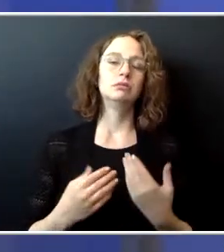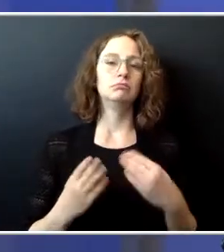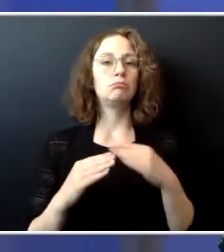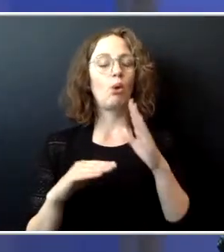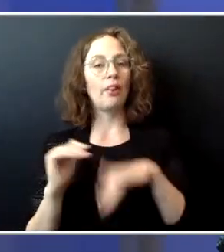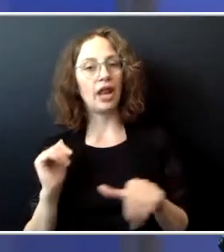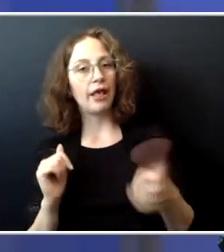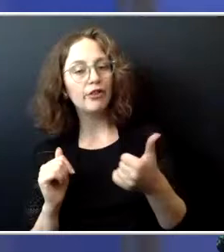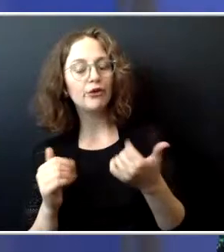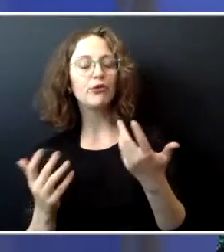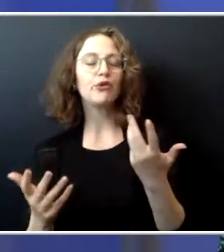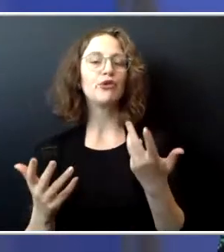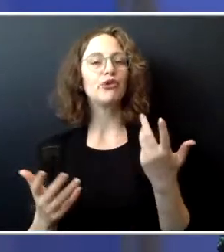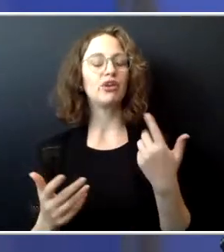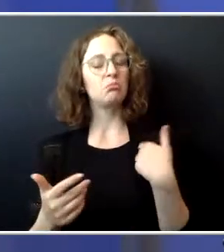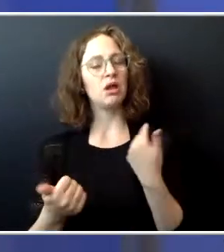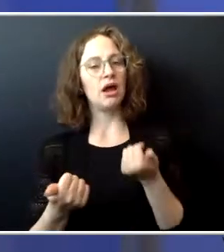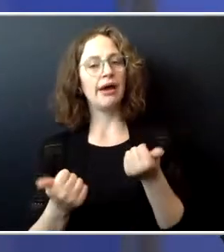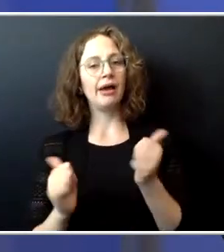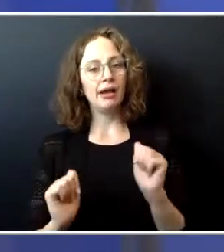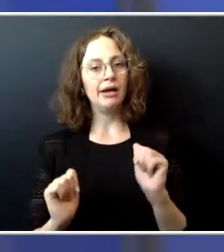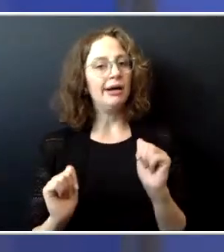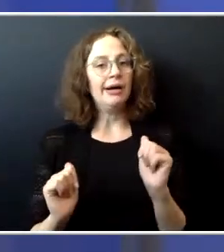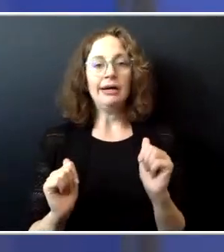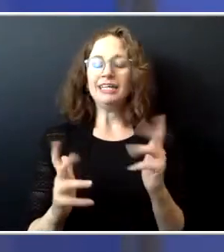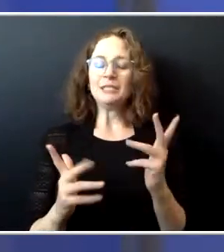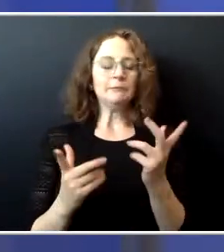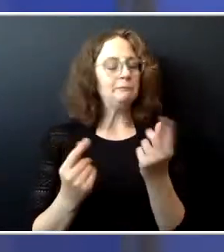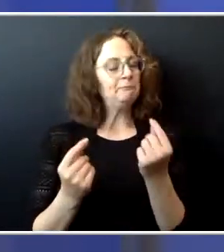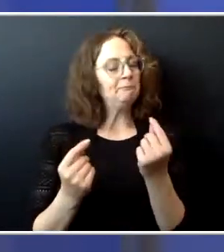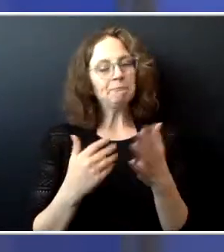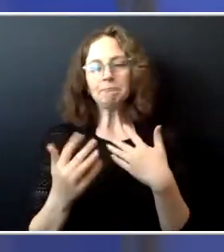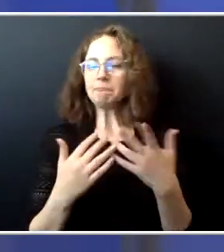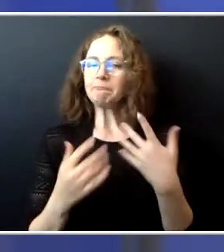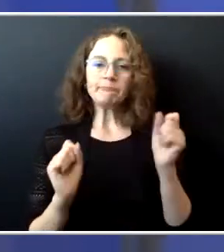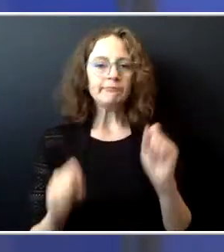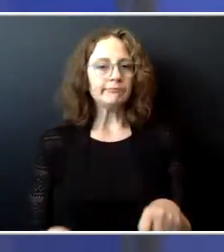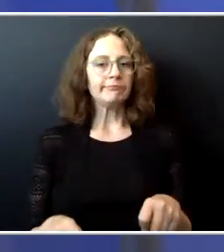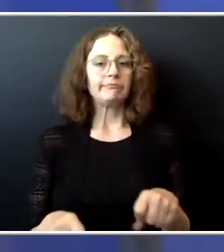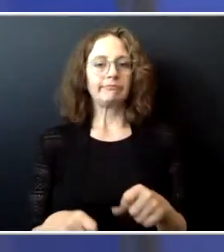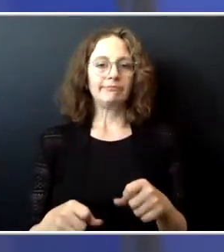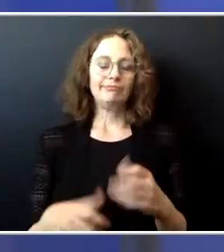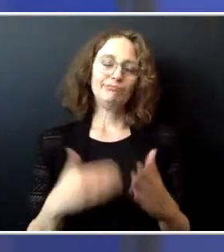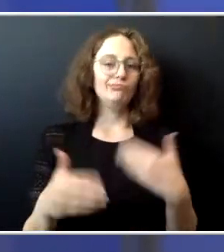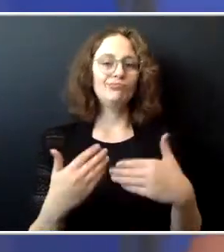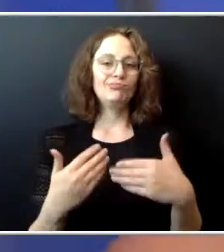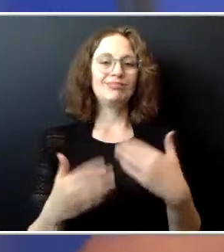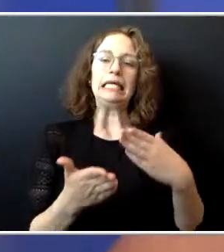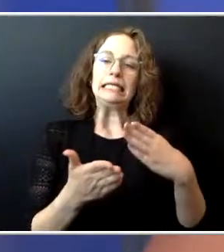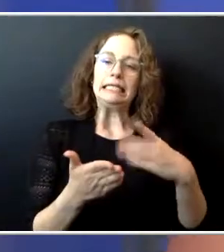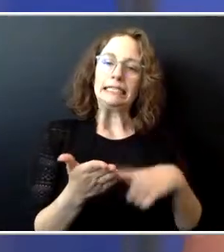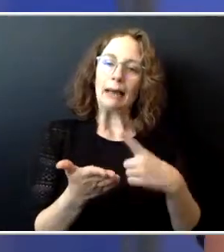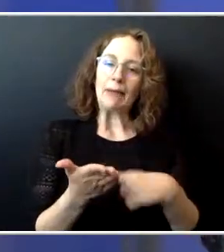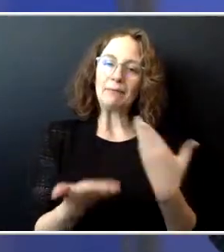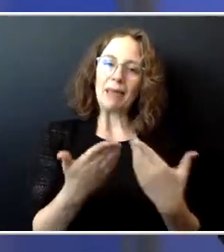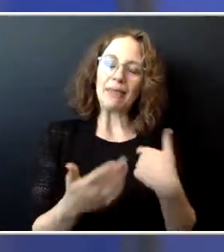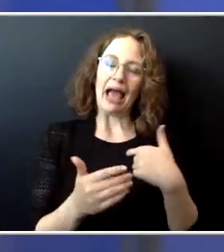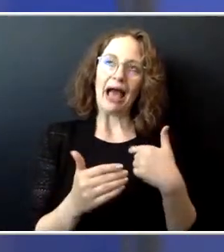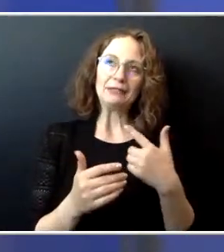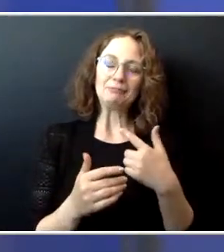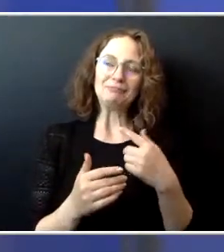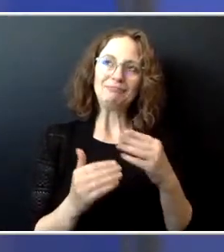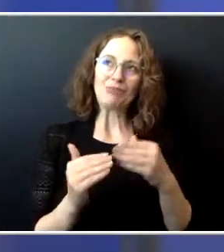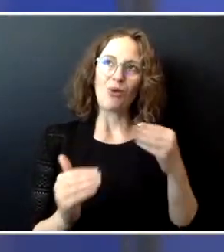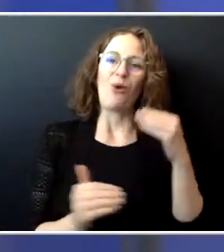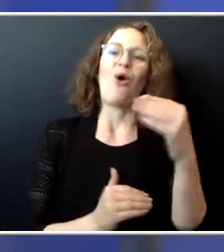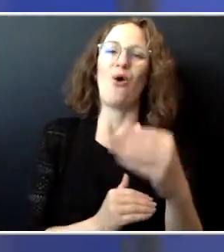try to just do what I can when I can, and maybe I might overdo it some days, but you know what? I'm trying to